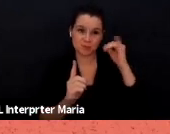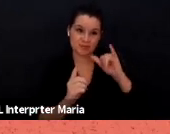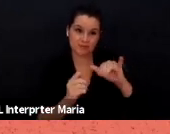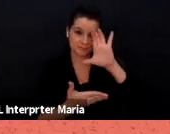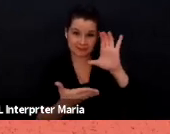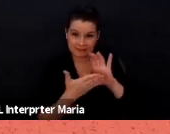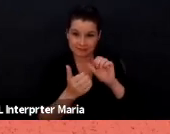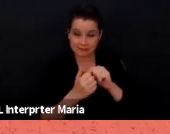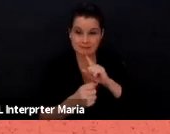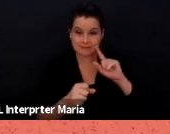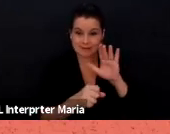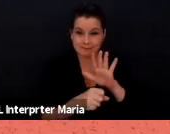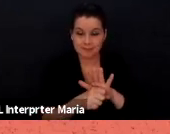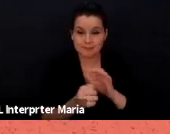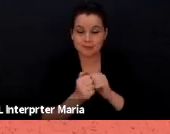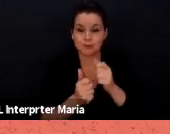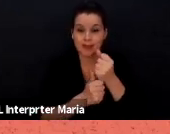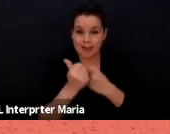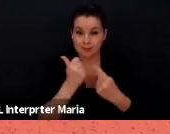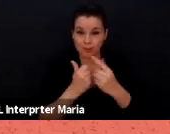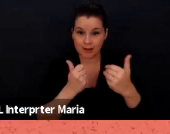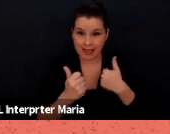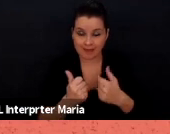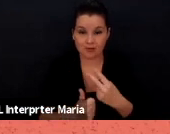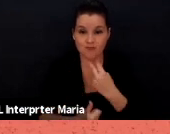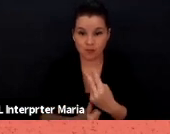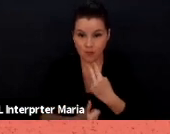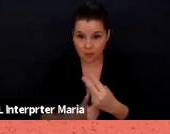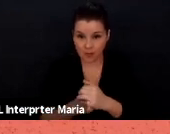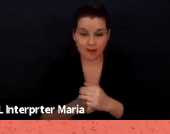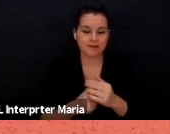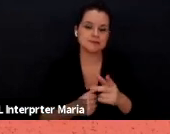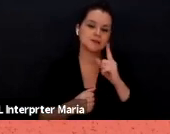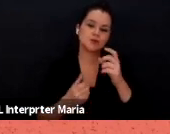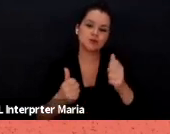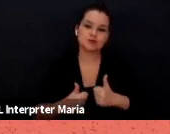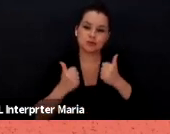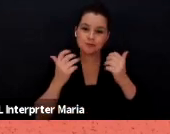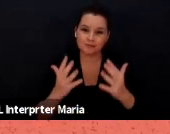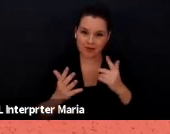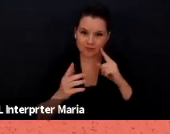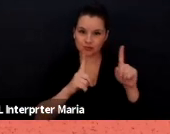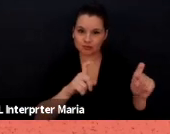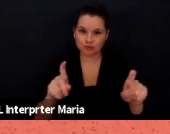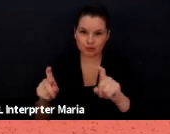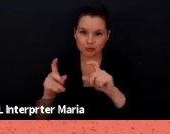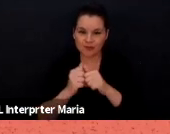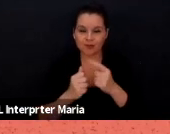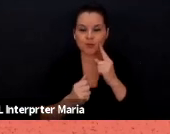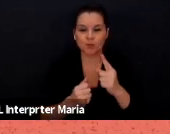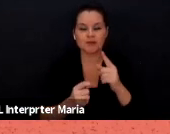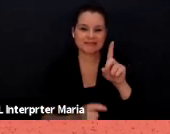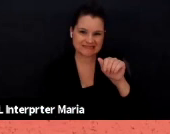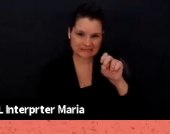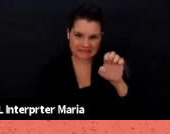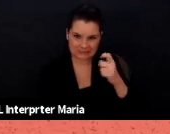and commitment to everyone having a voice, the survivors survey was created that Denise was talking